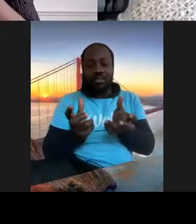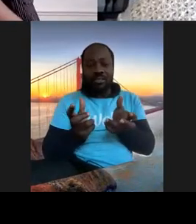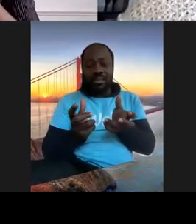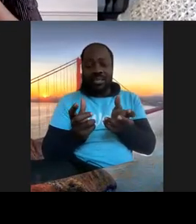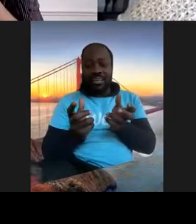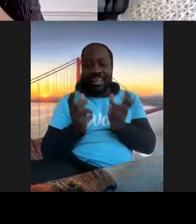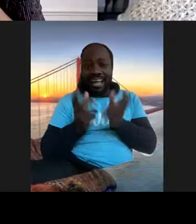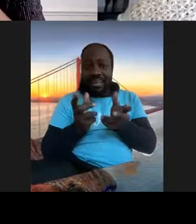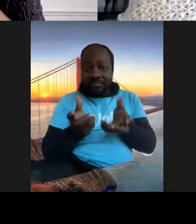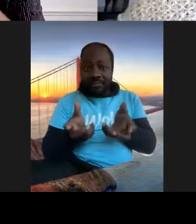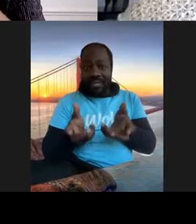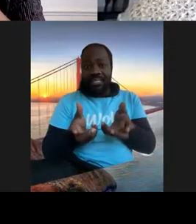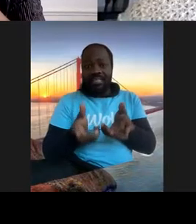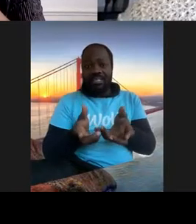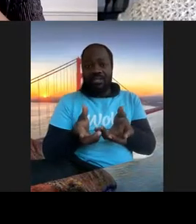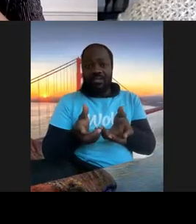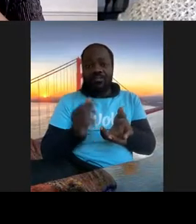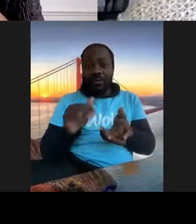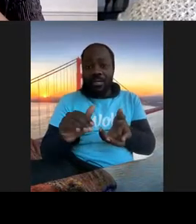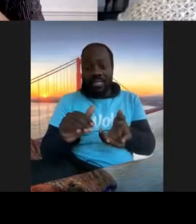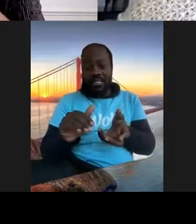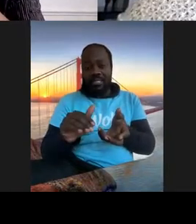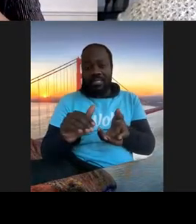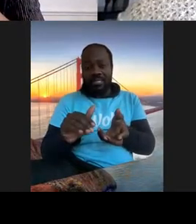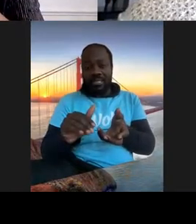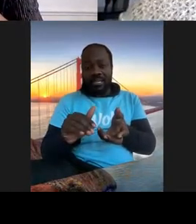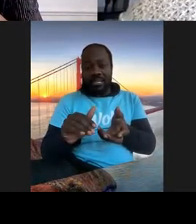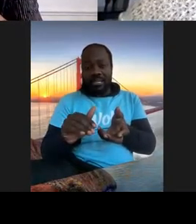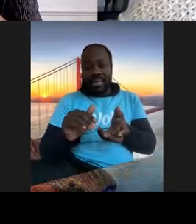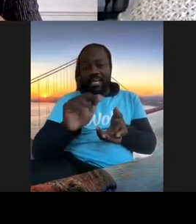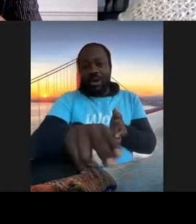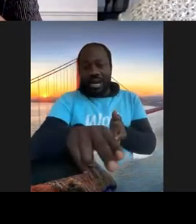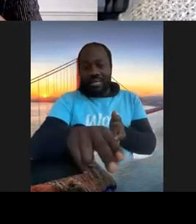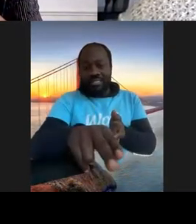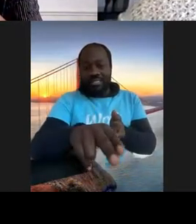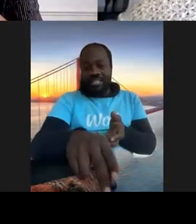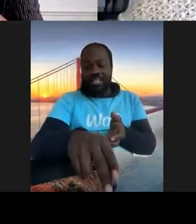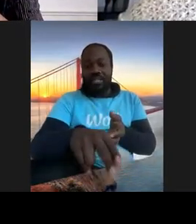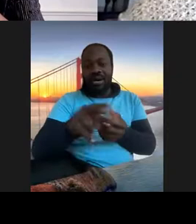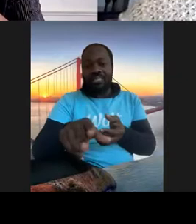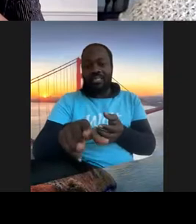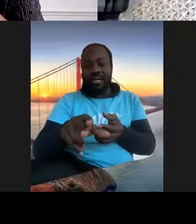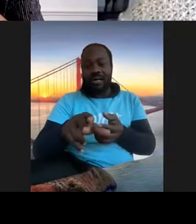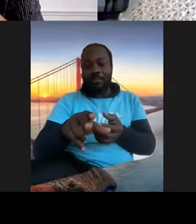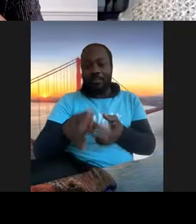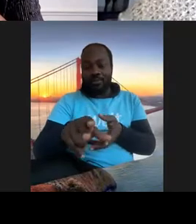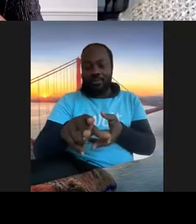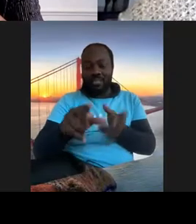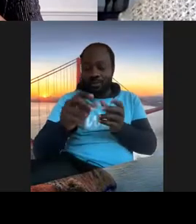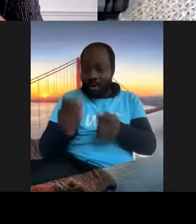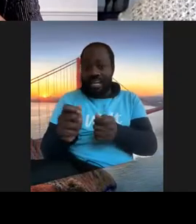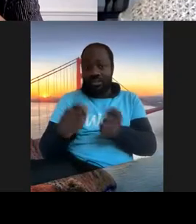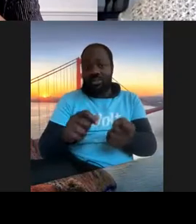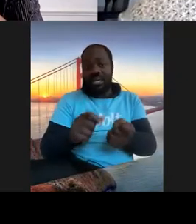decisions, life-defining decisions from kid. Yes. You asked, actually,